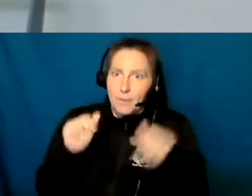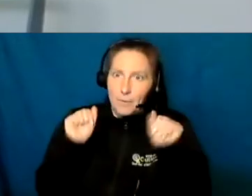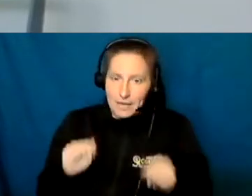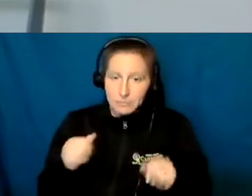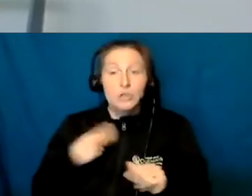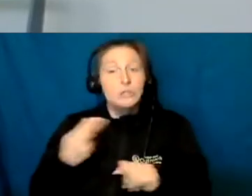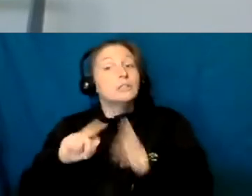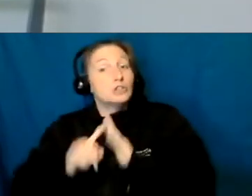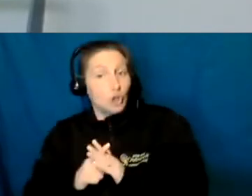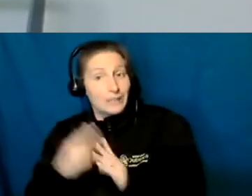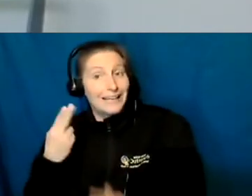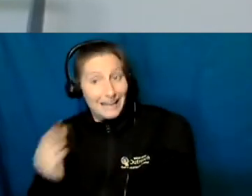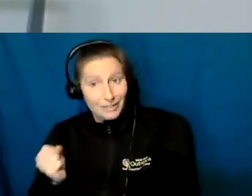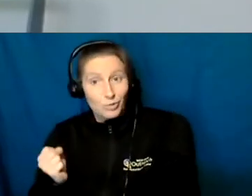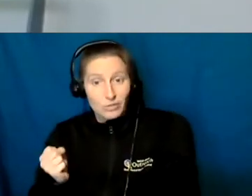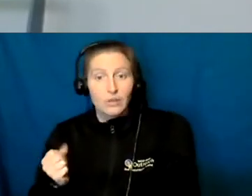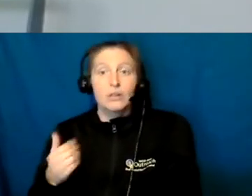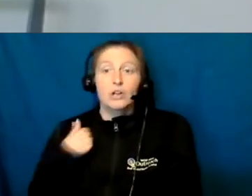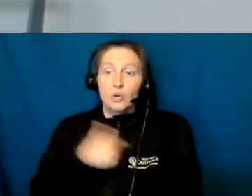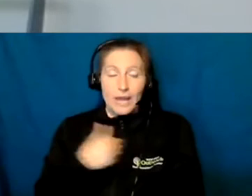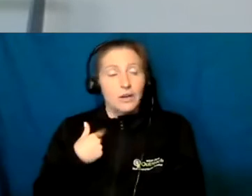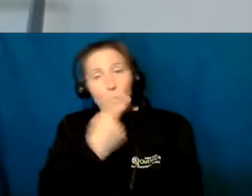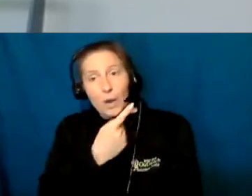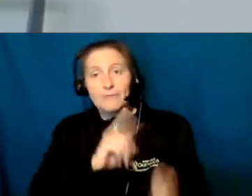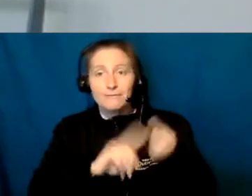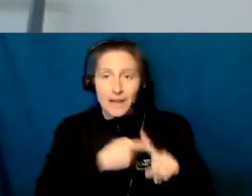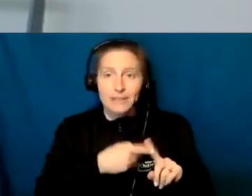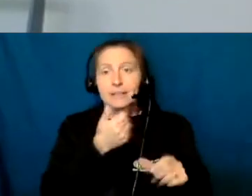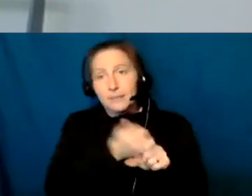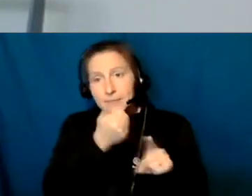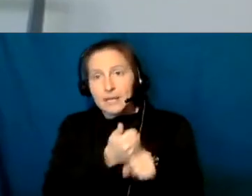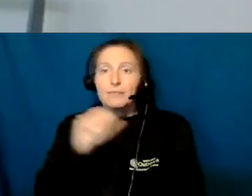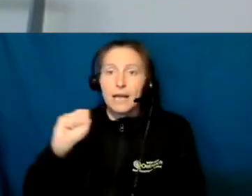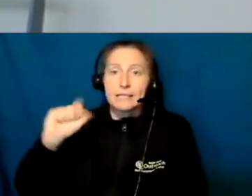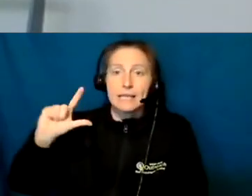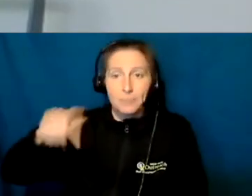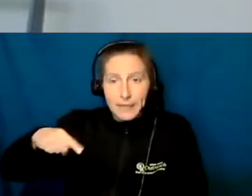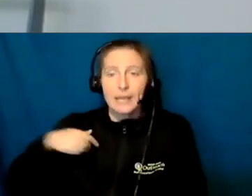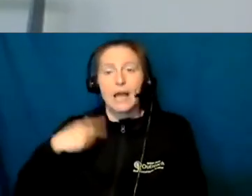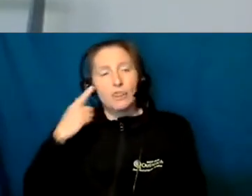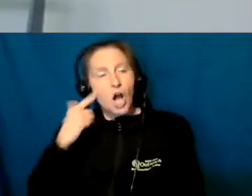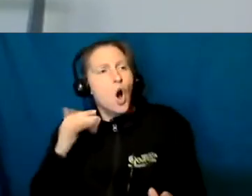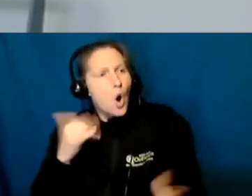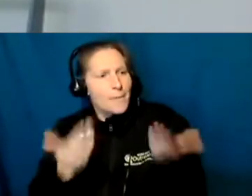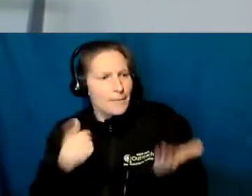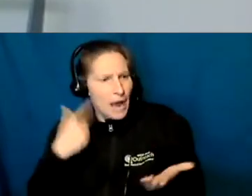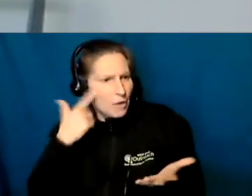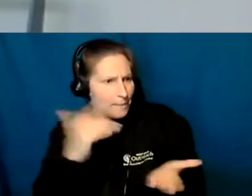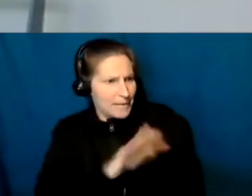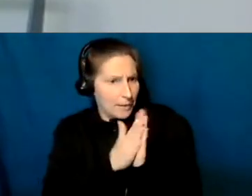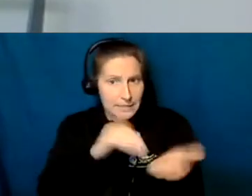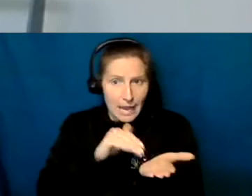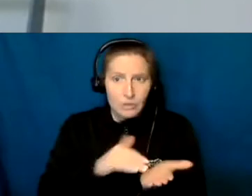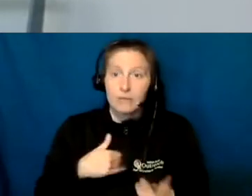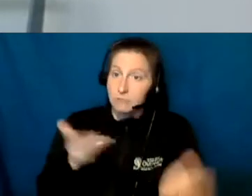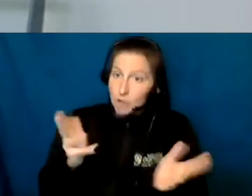in high school, we had like a family friend who was a speech language pathologist. when I thought, oh, maybe I want to be a physician, I actually talked to my own